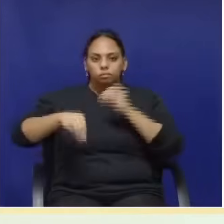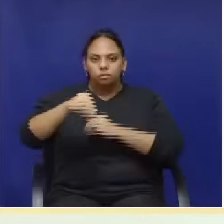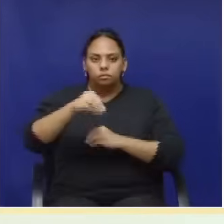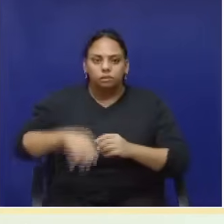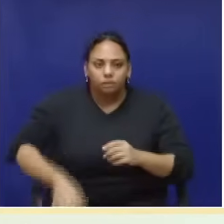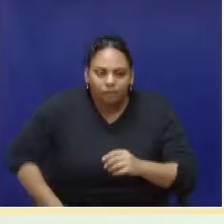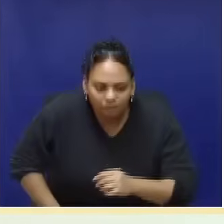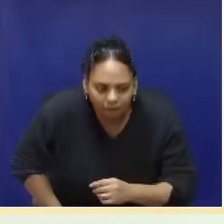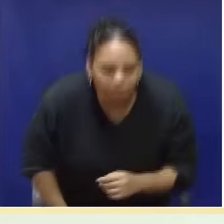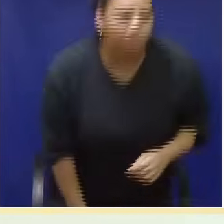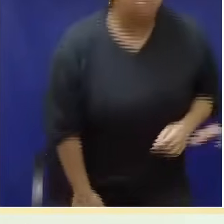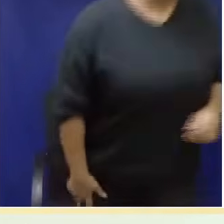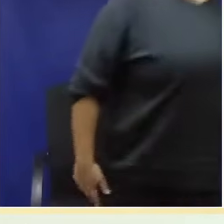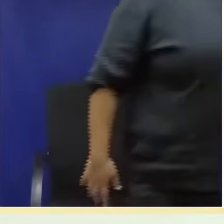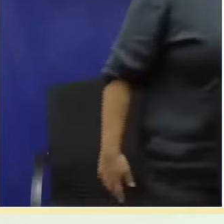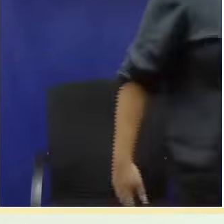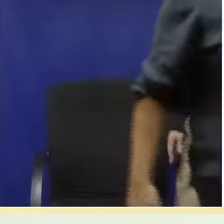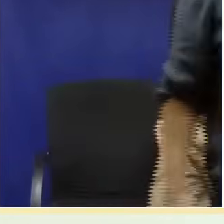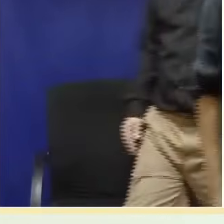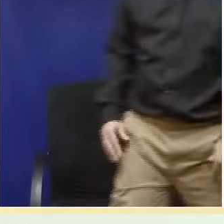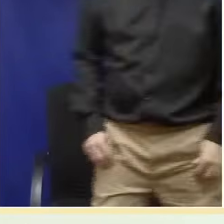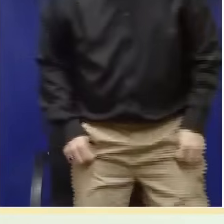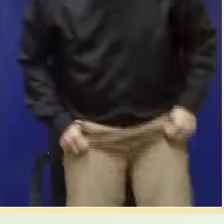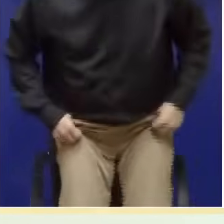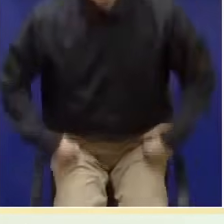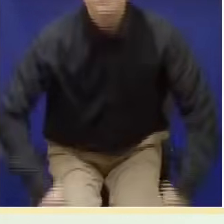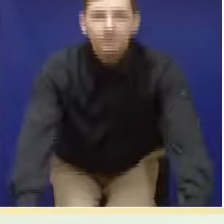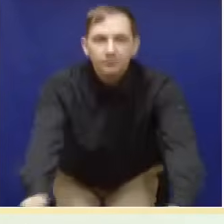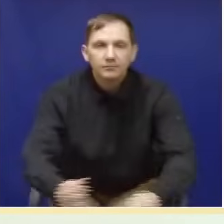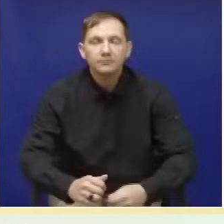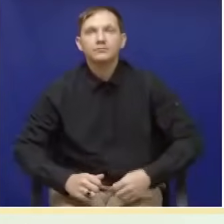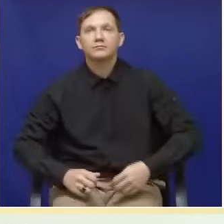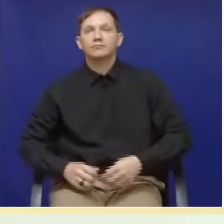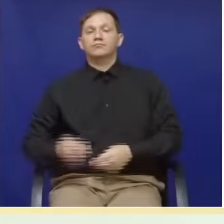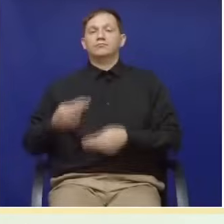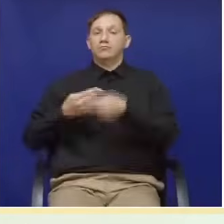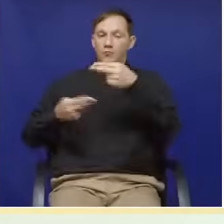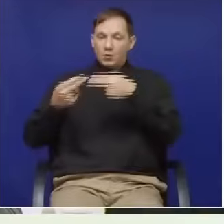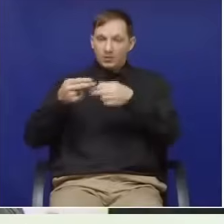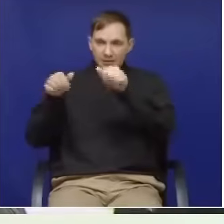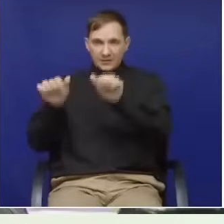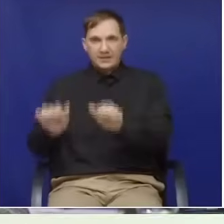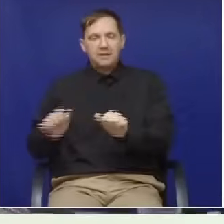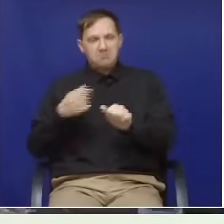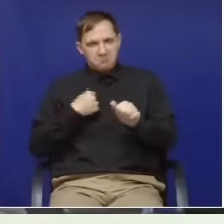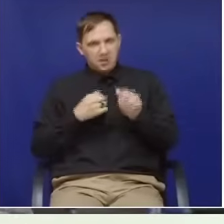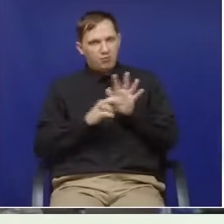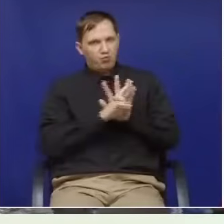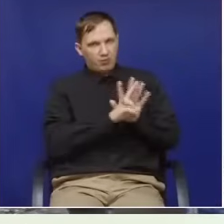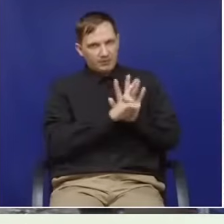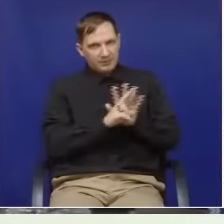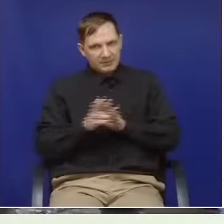Honourable Chair, I will take it on behalf of Honourable Nyai. Deputy Minister,